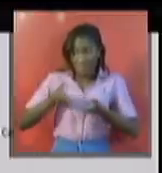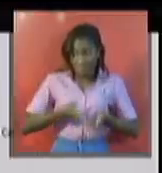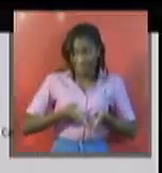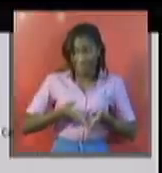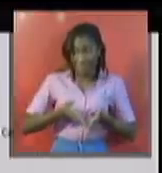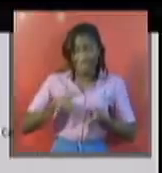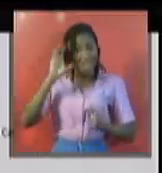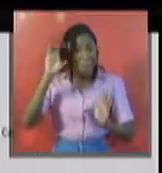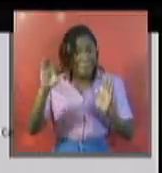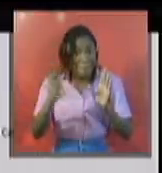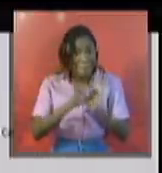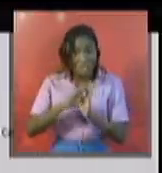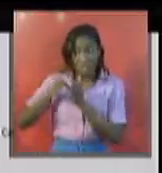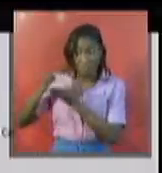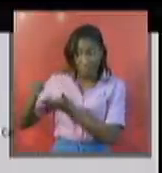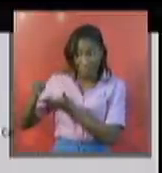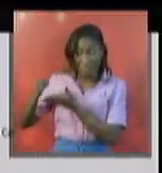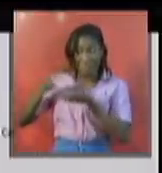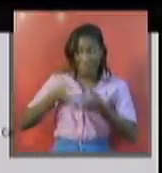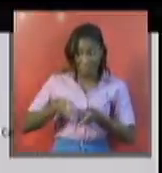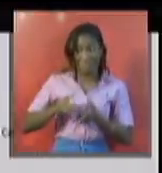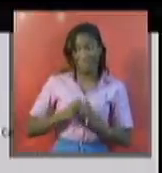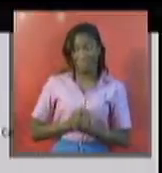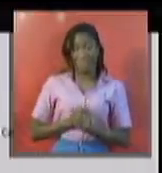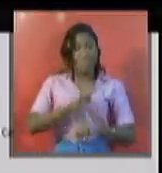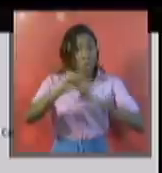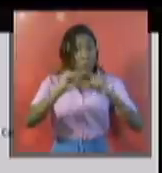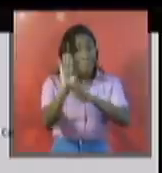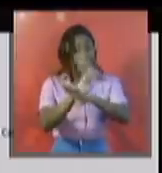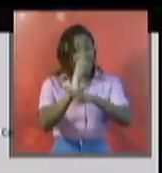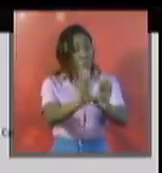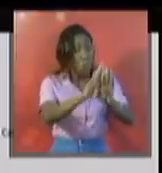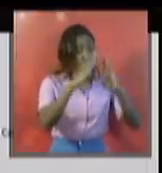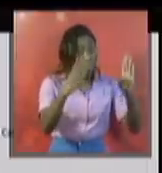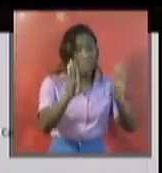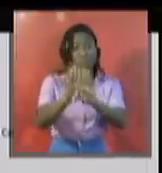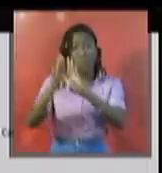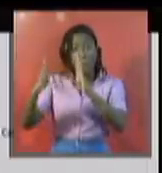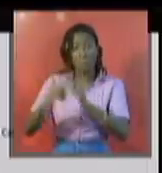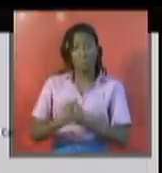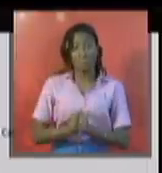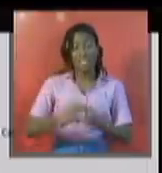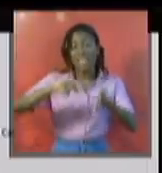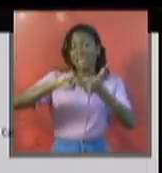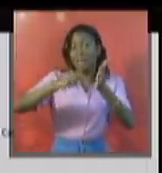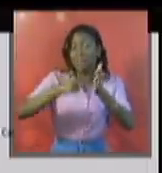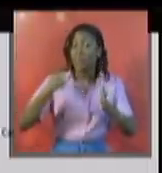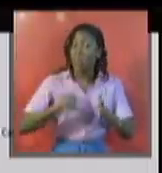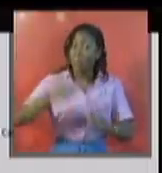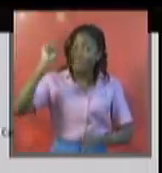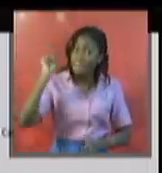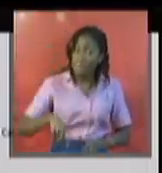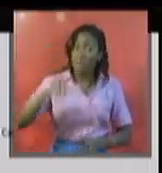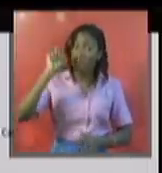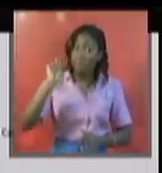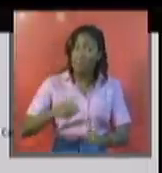1,000 words. As we open our economy, we are following the identical global